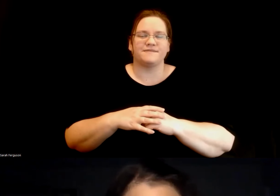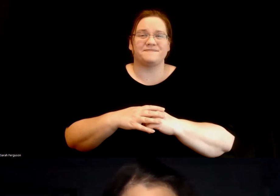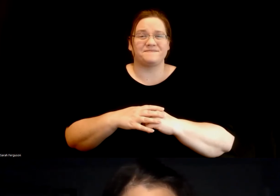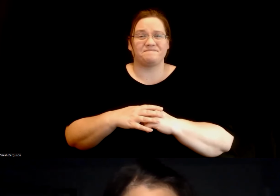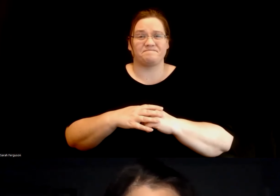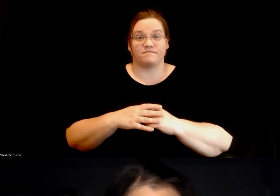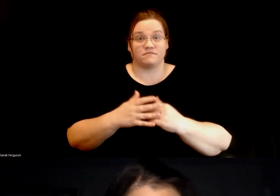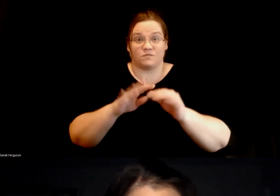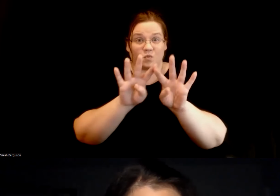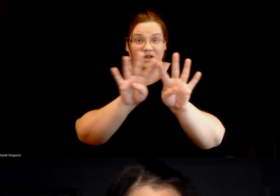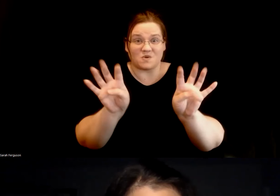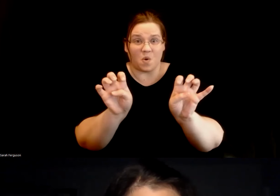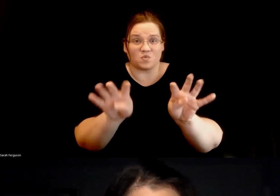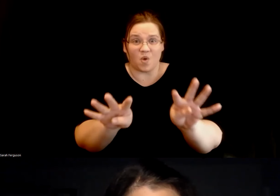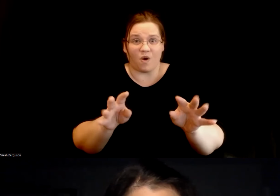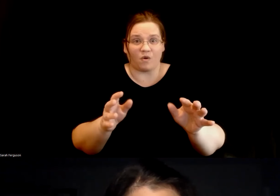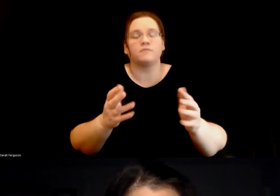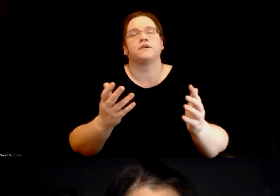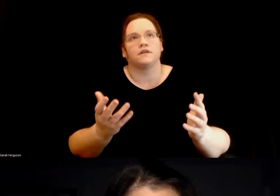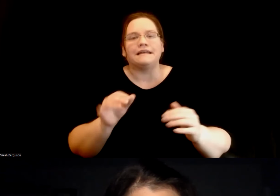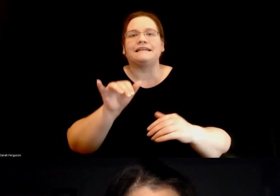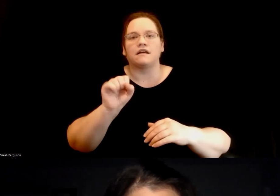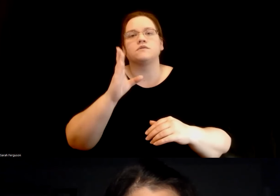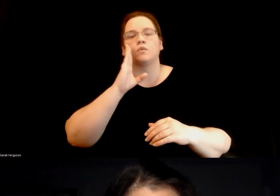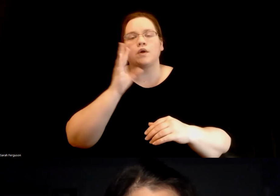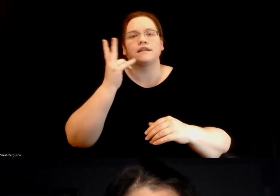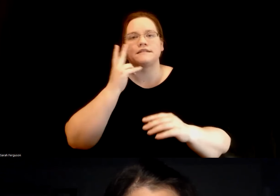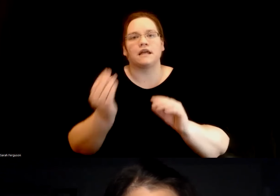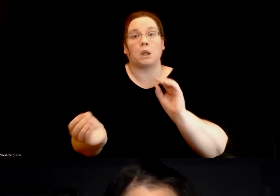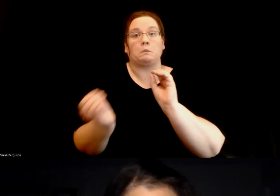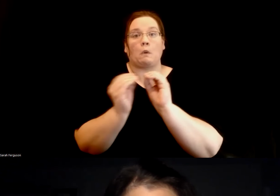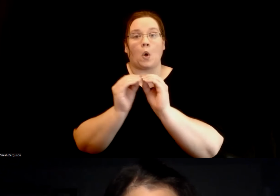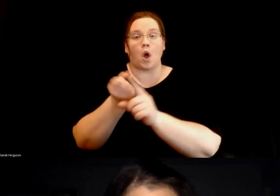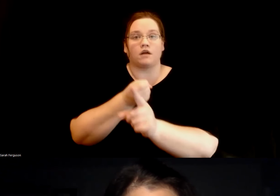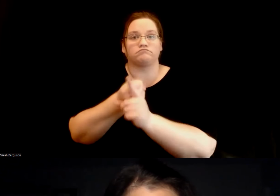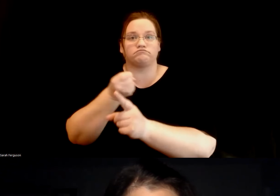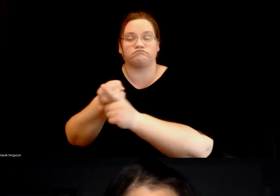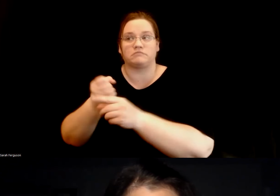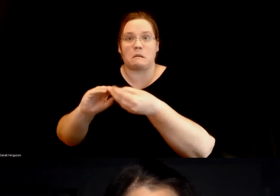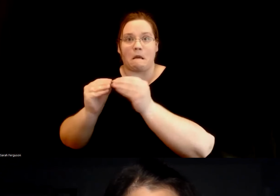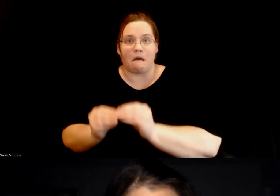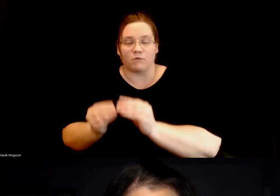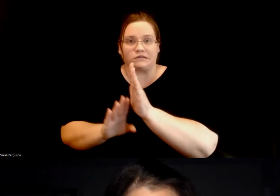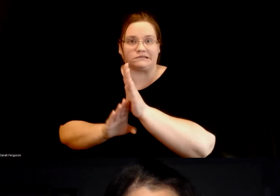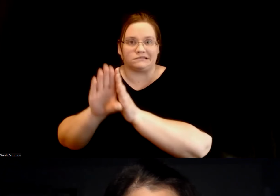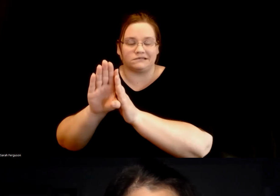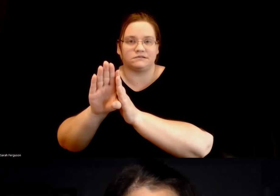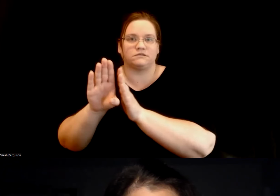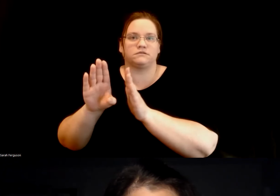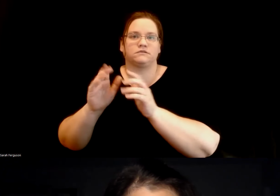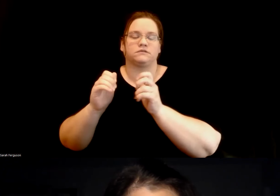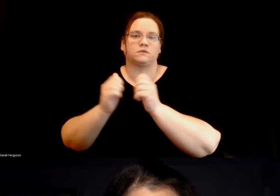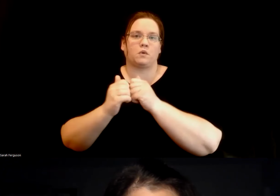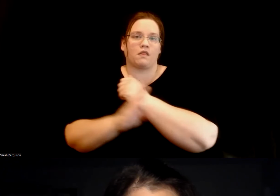we don't know. Yes, we probably will see more COVID in the fall and winter as we're indoors. We always see more viruses at that time of